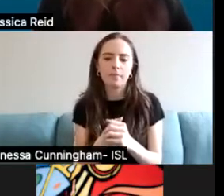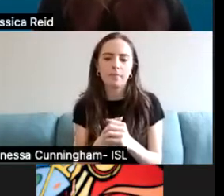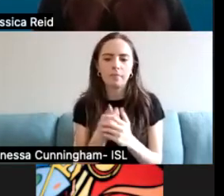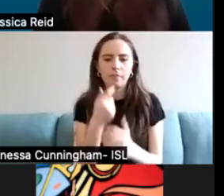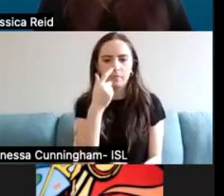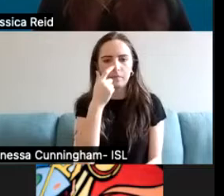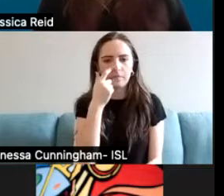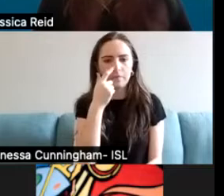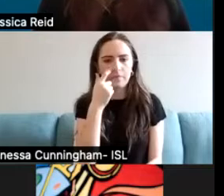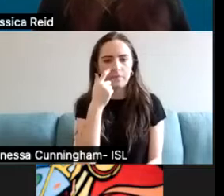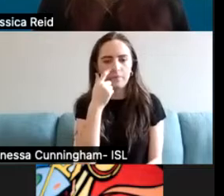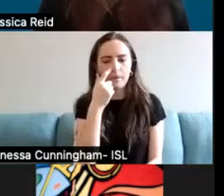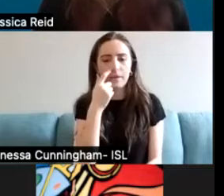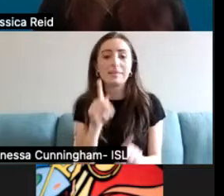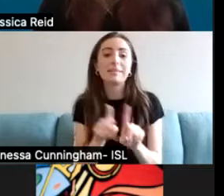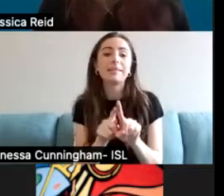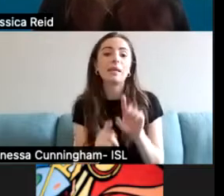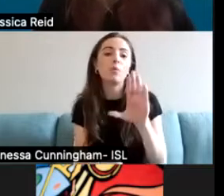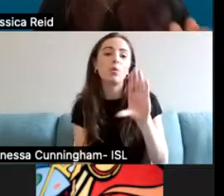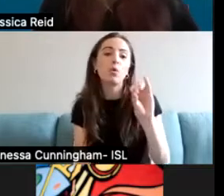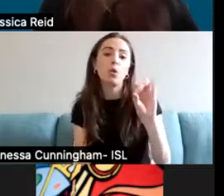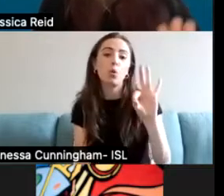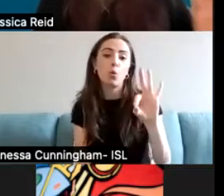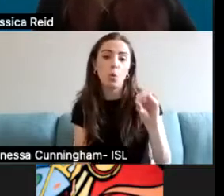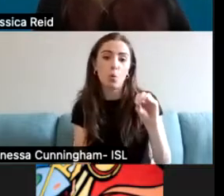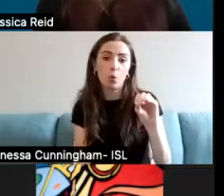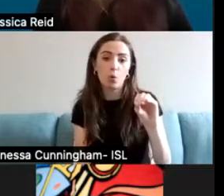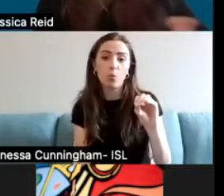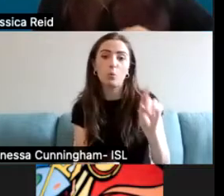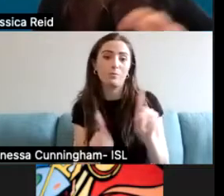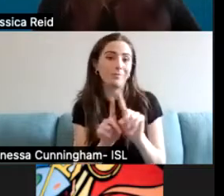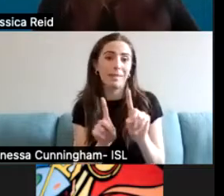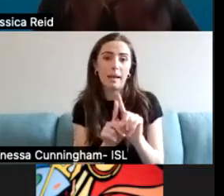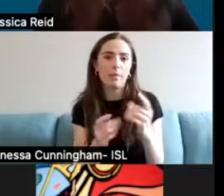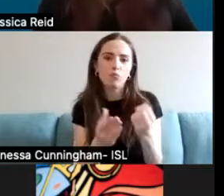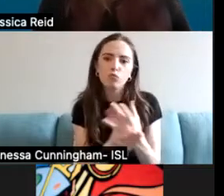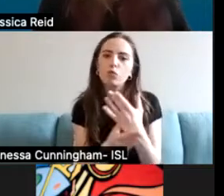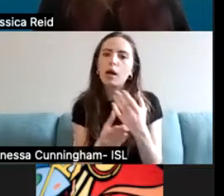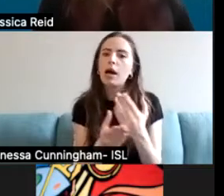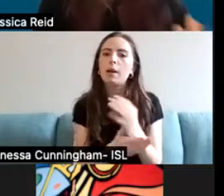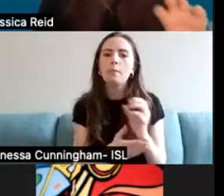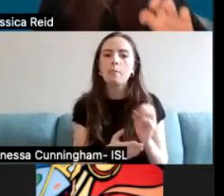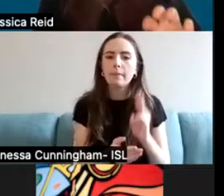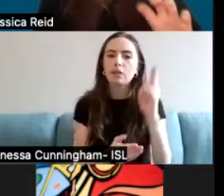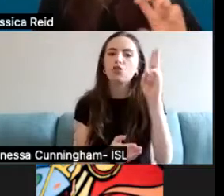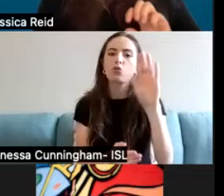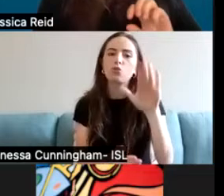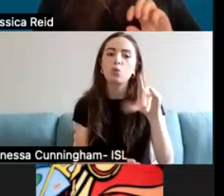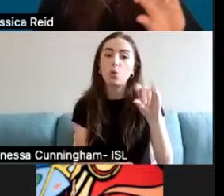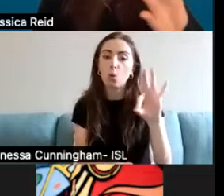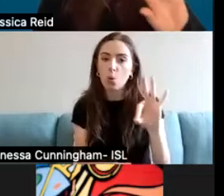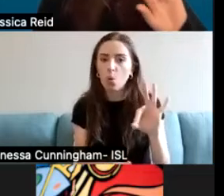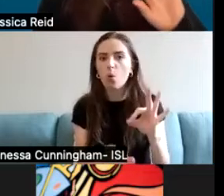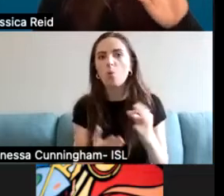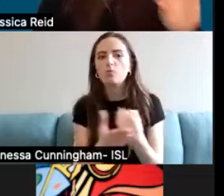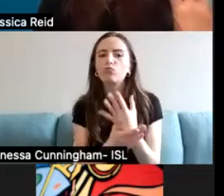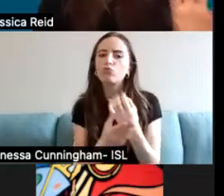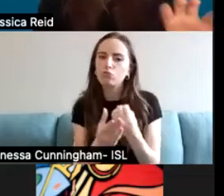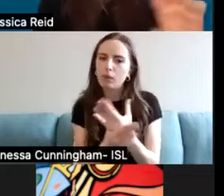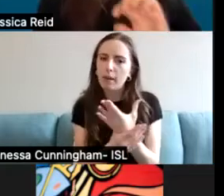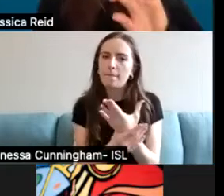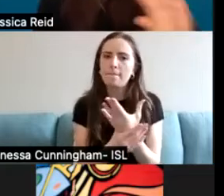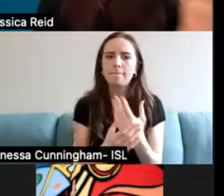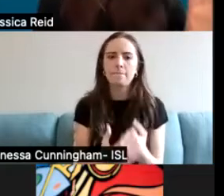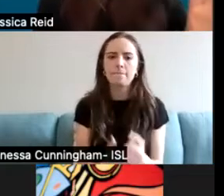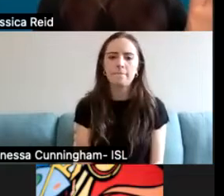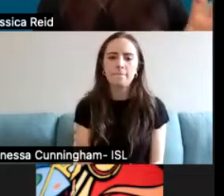like logos as well, because those are also images. So it's graphics and photographs. And then if you have a